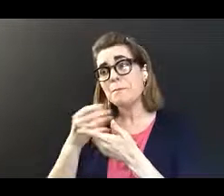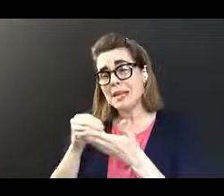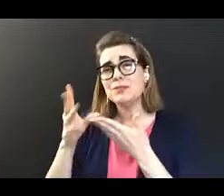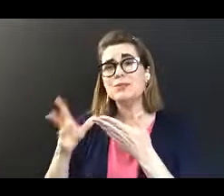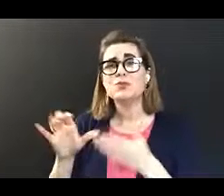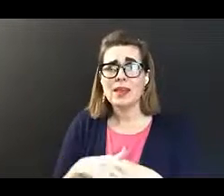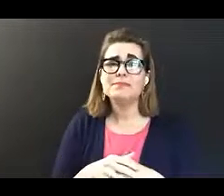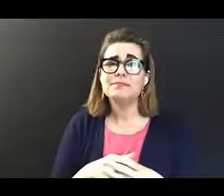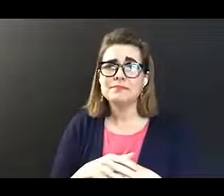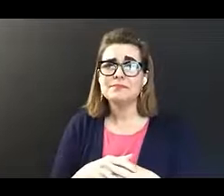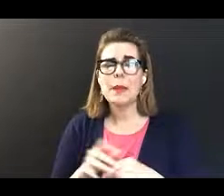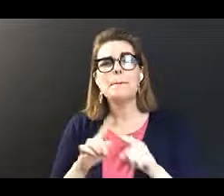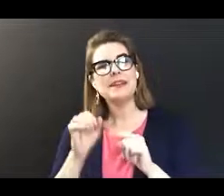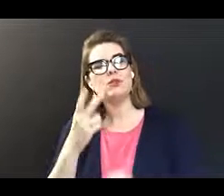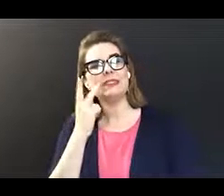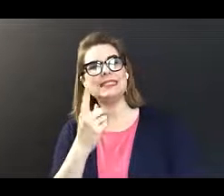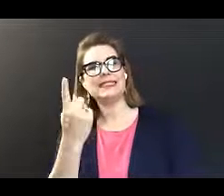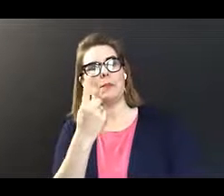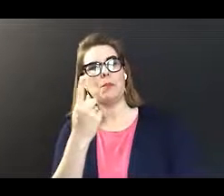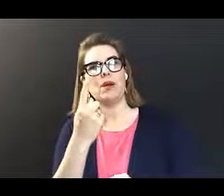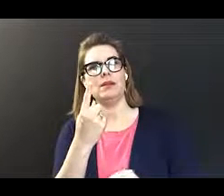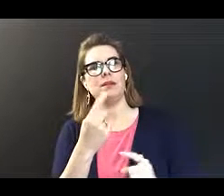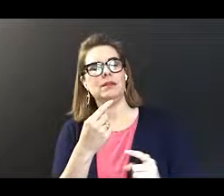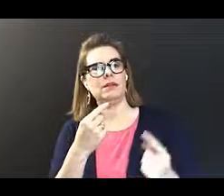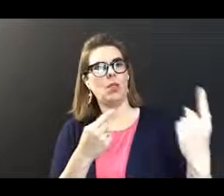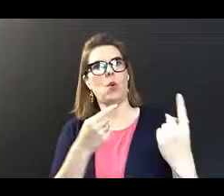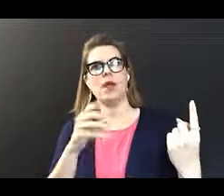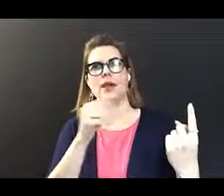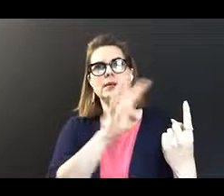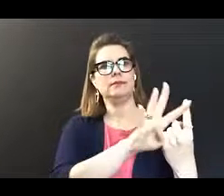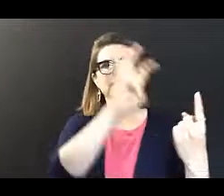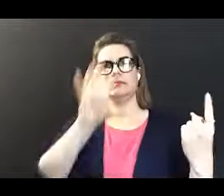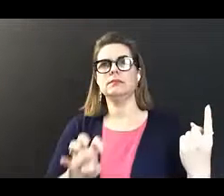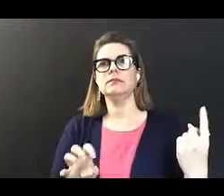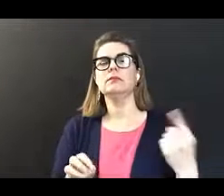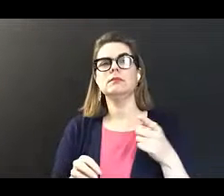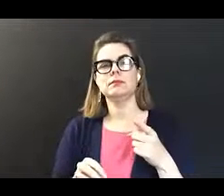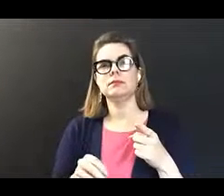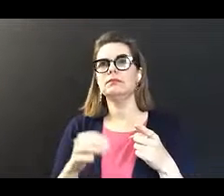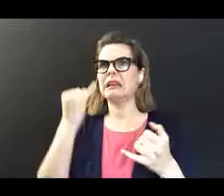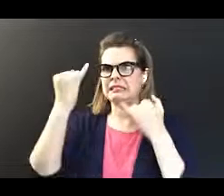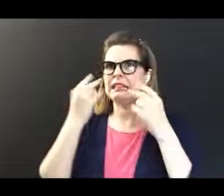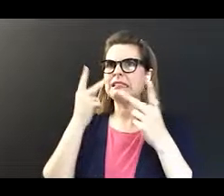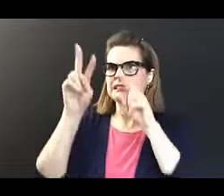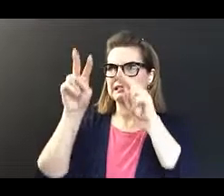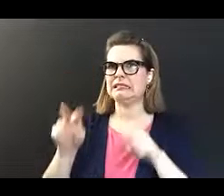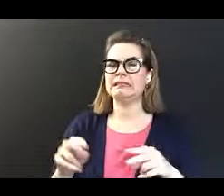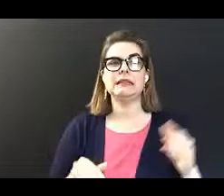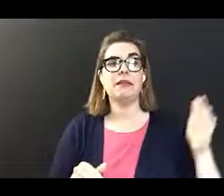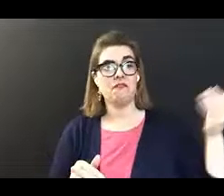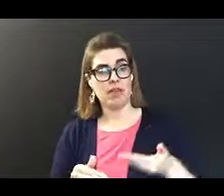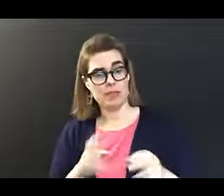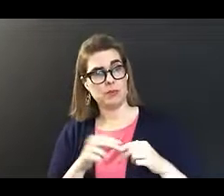students are kind of being mean and purposefully excluding somebody? right? A lot of different ideas. Invite that student to come sit.